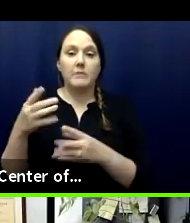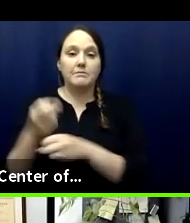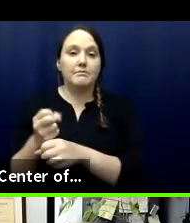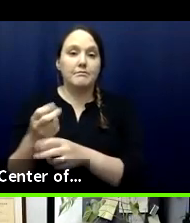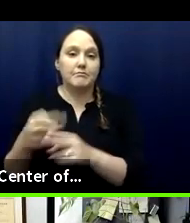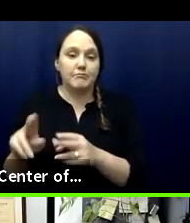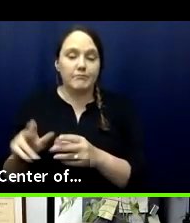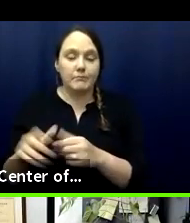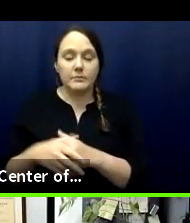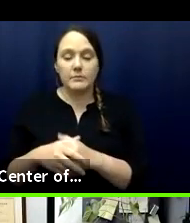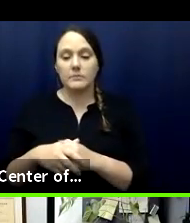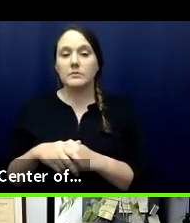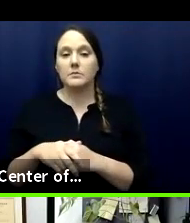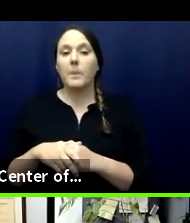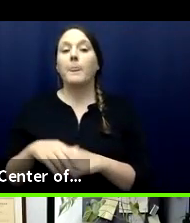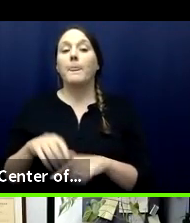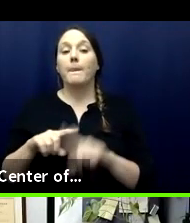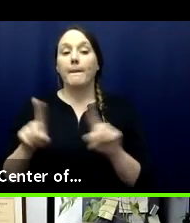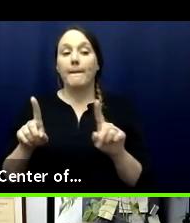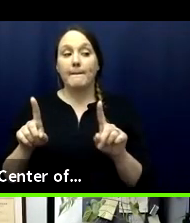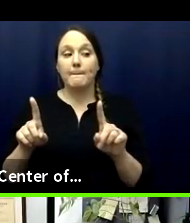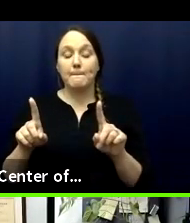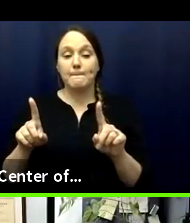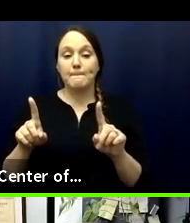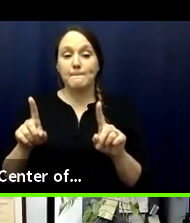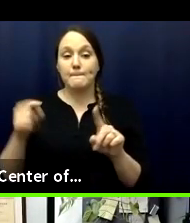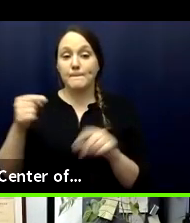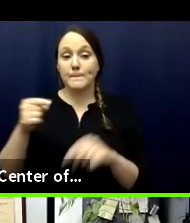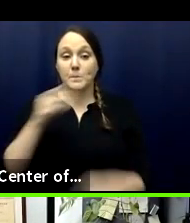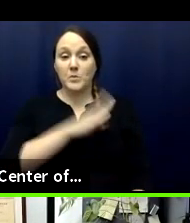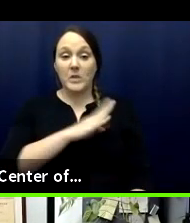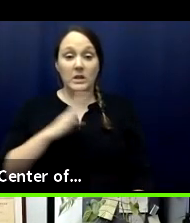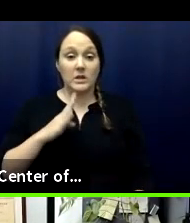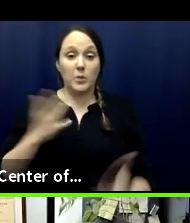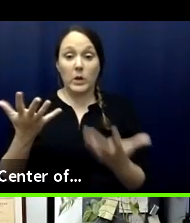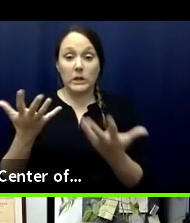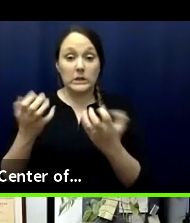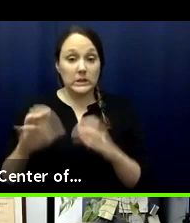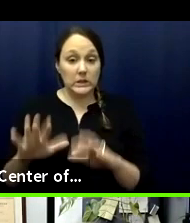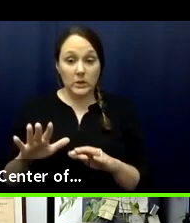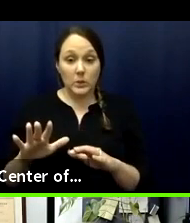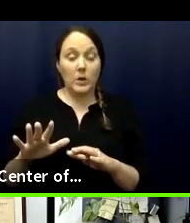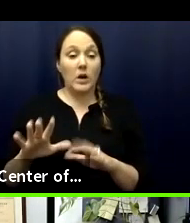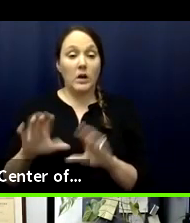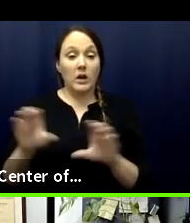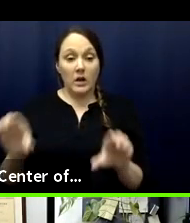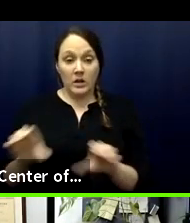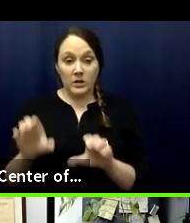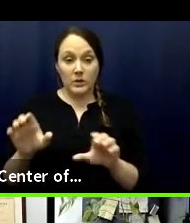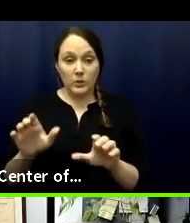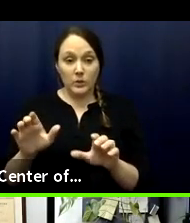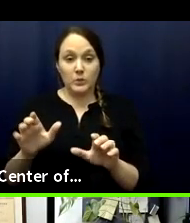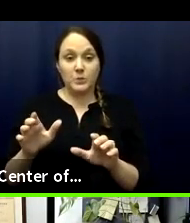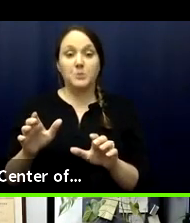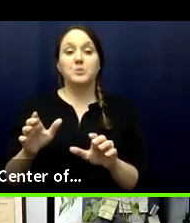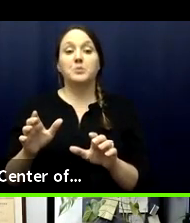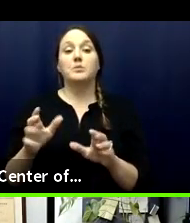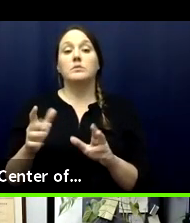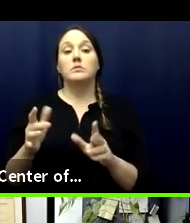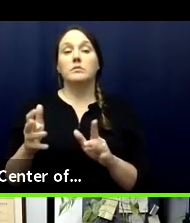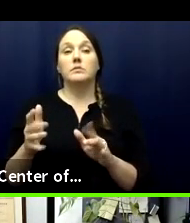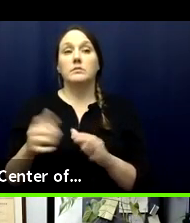paraphrase. But what this board did not want to do was to